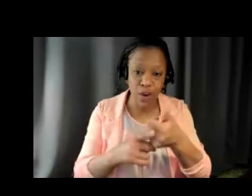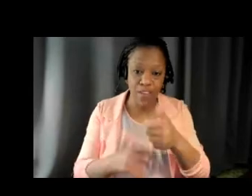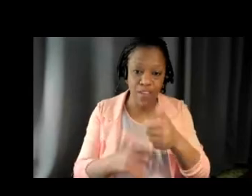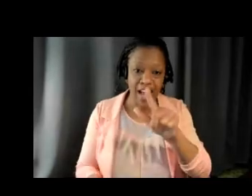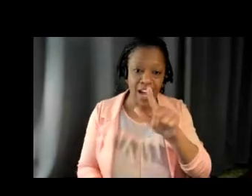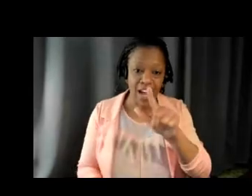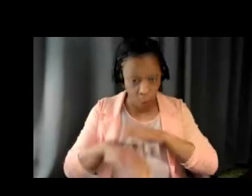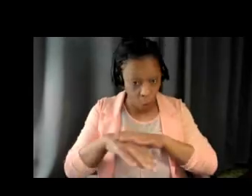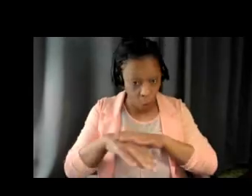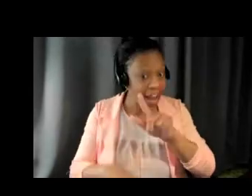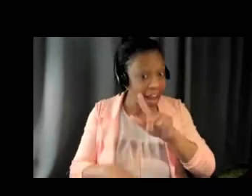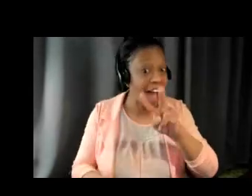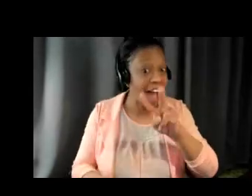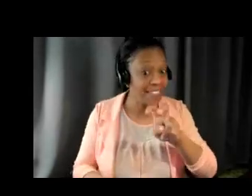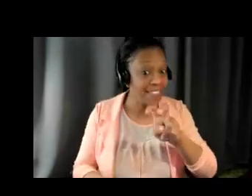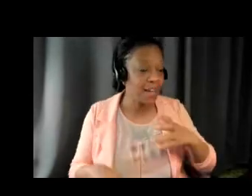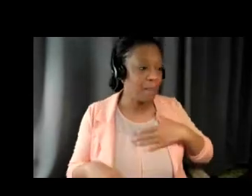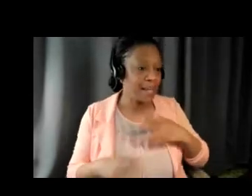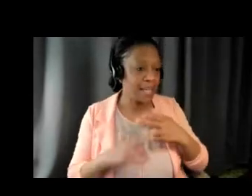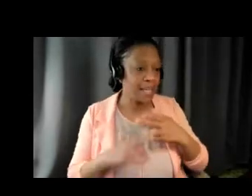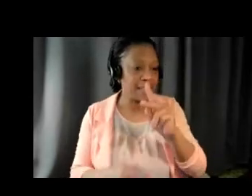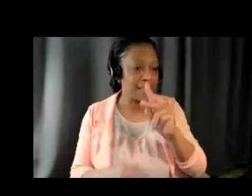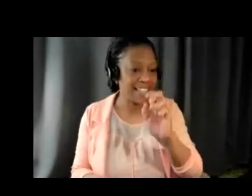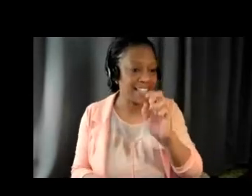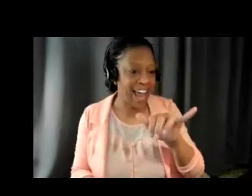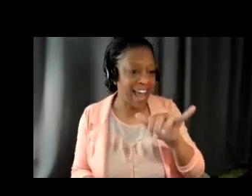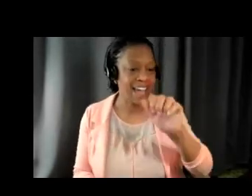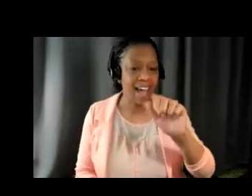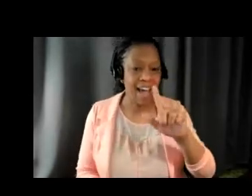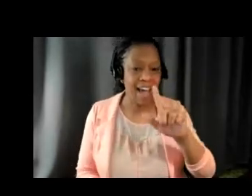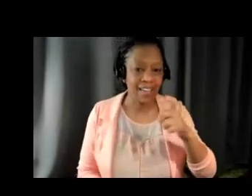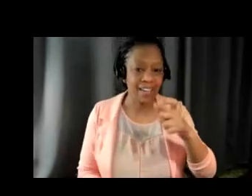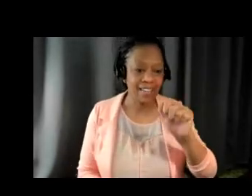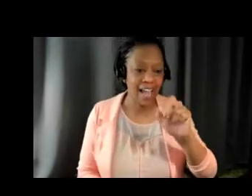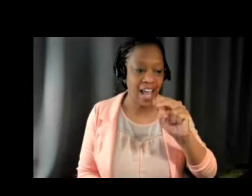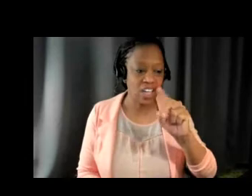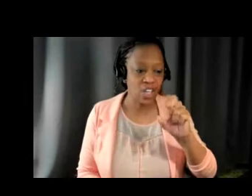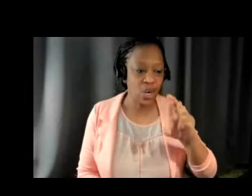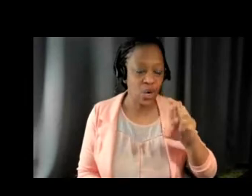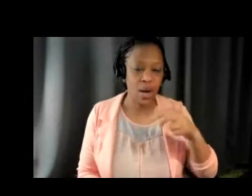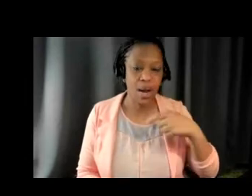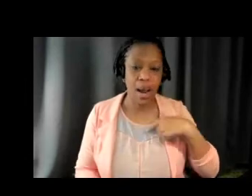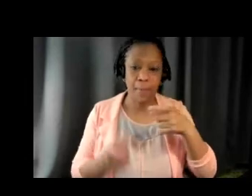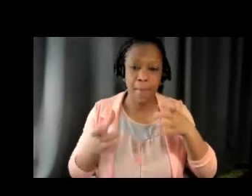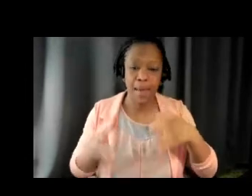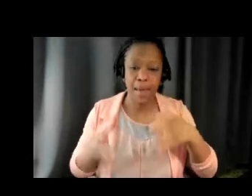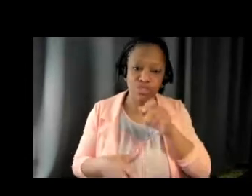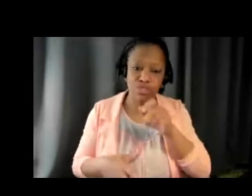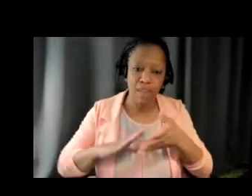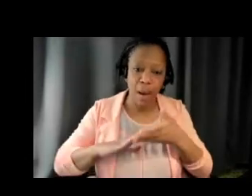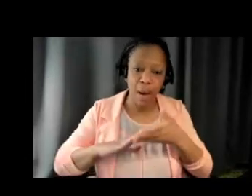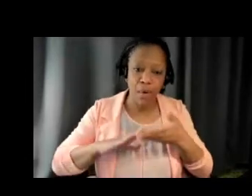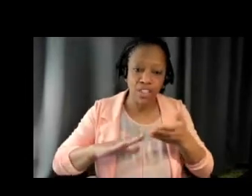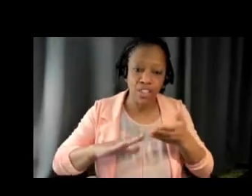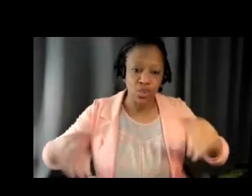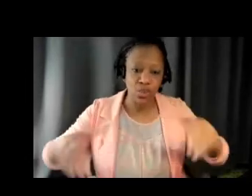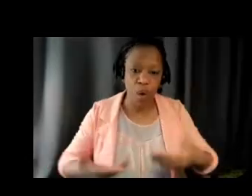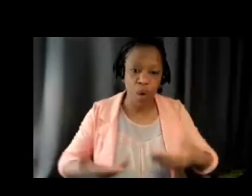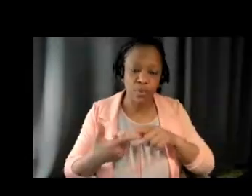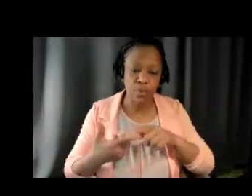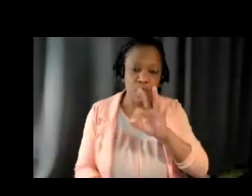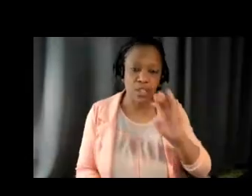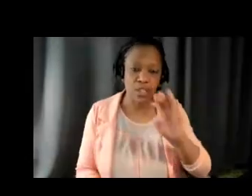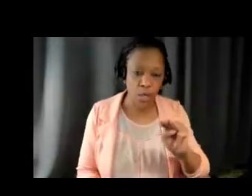live. I'm Kay Alexander, and I am the manager of operations. Welcome to the Fresh Market. Thank you. And